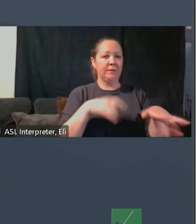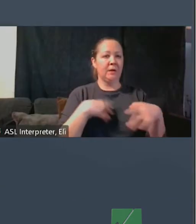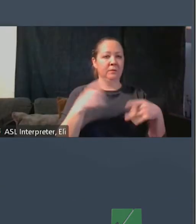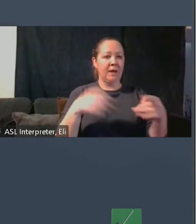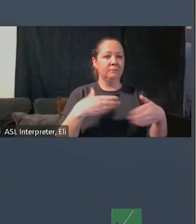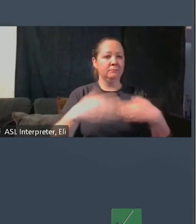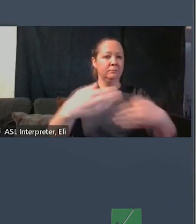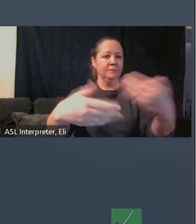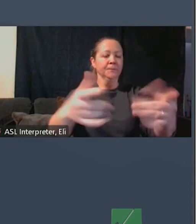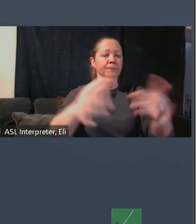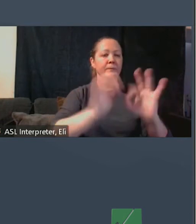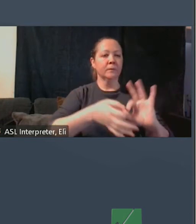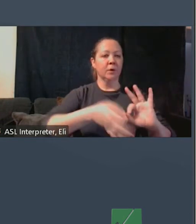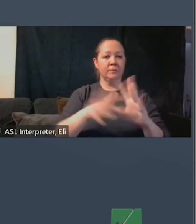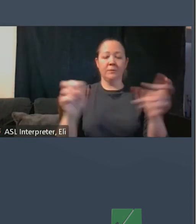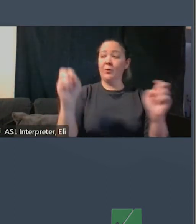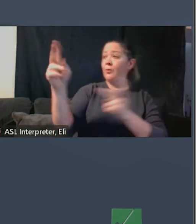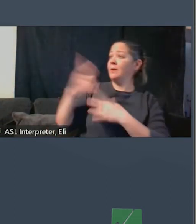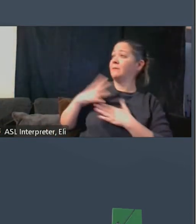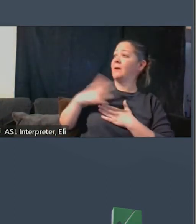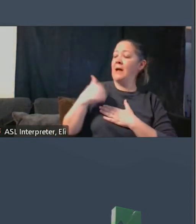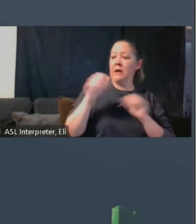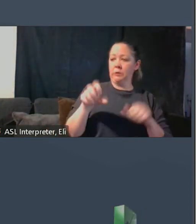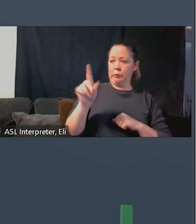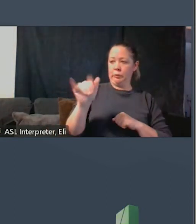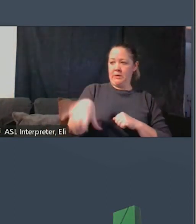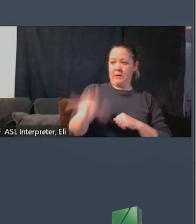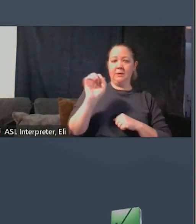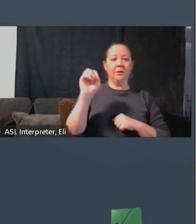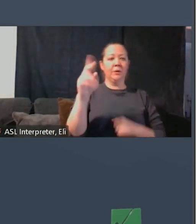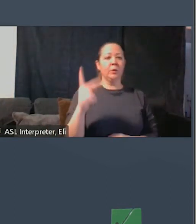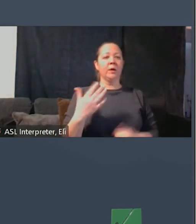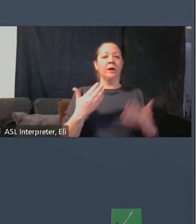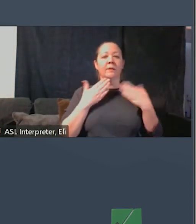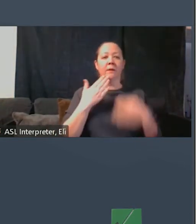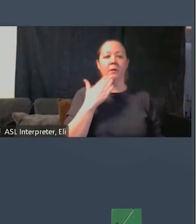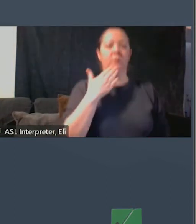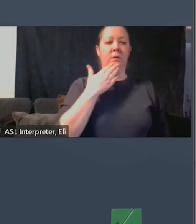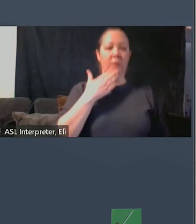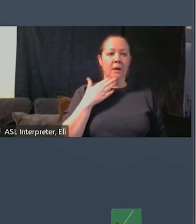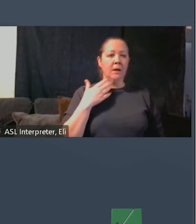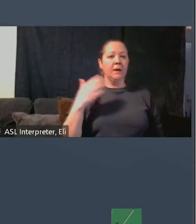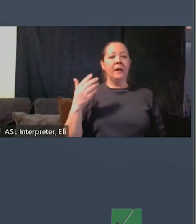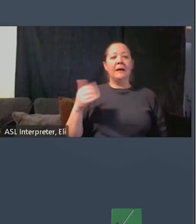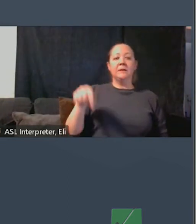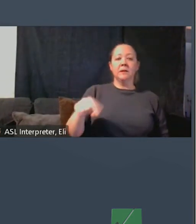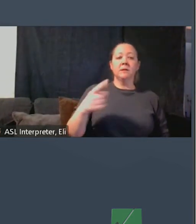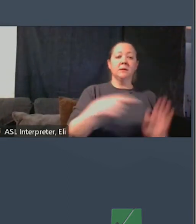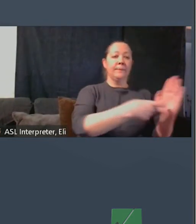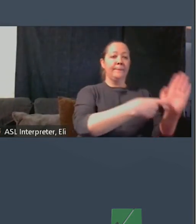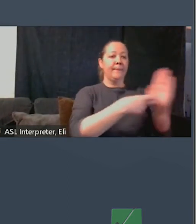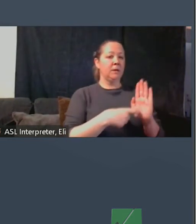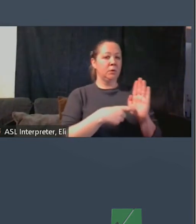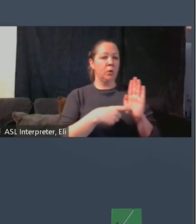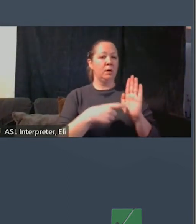I can do that. Okay. Thank you. All right. This item is a mandatory referral review. It's for the